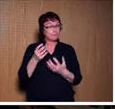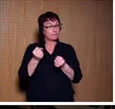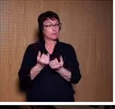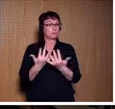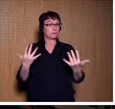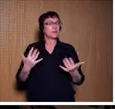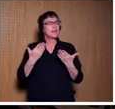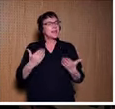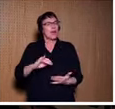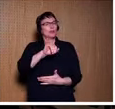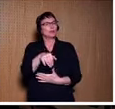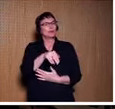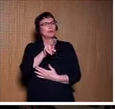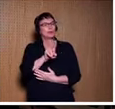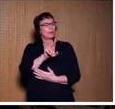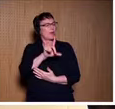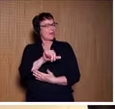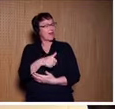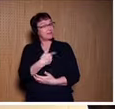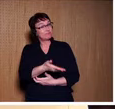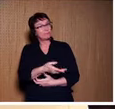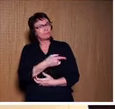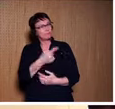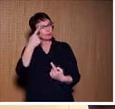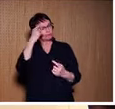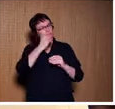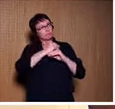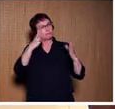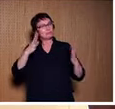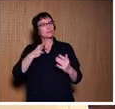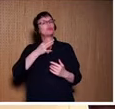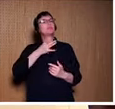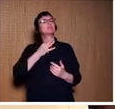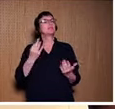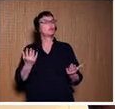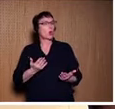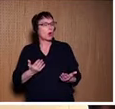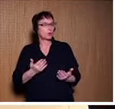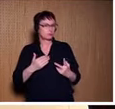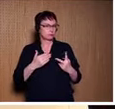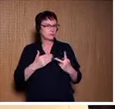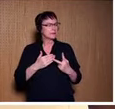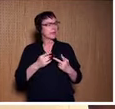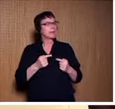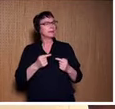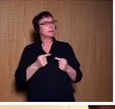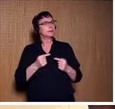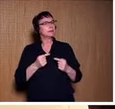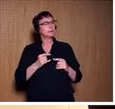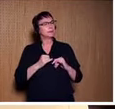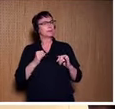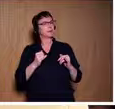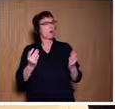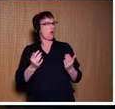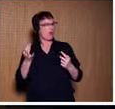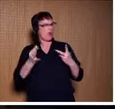your take on that, some of the risks and or the red lines. With pleasure. So before I speak about the risk,